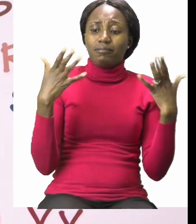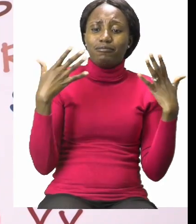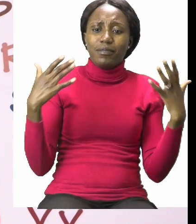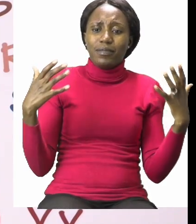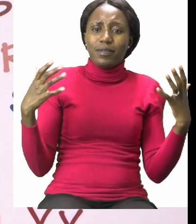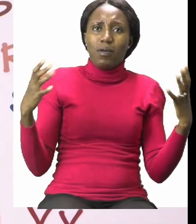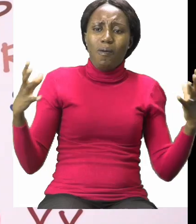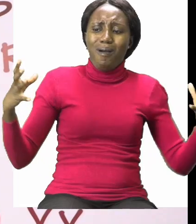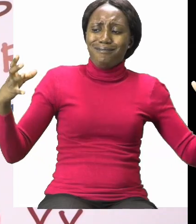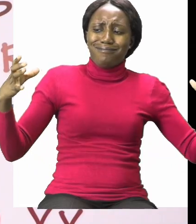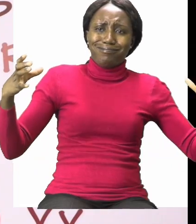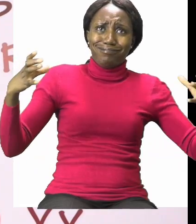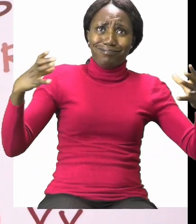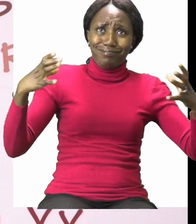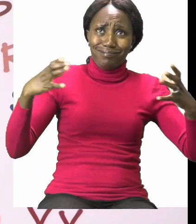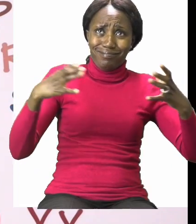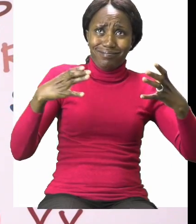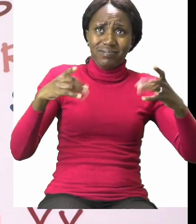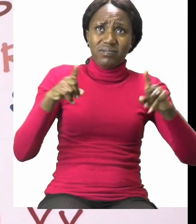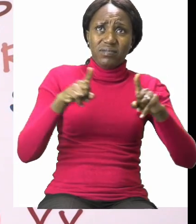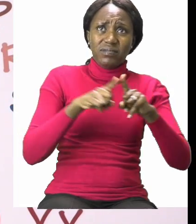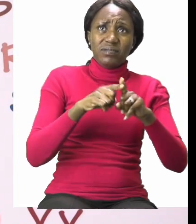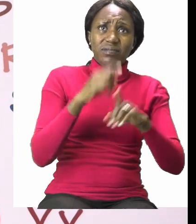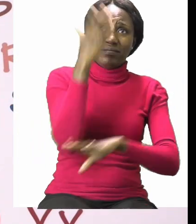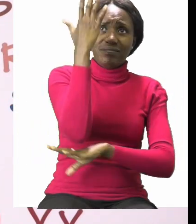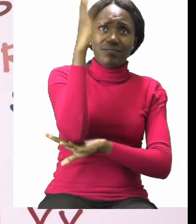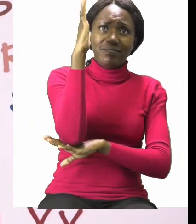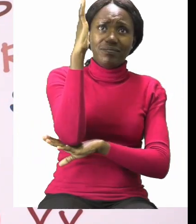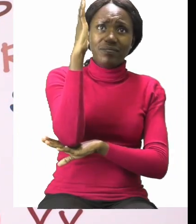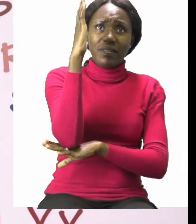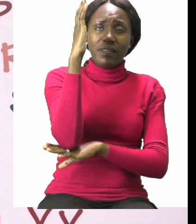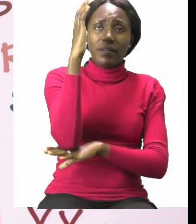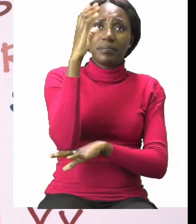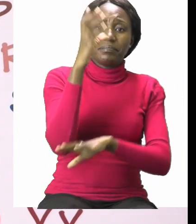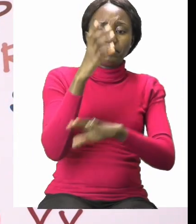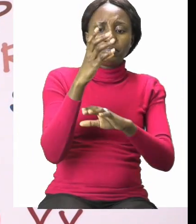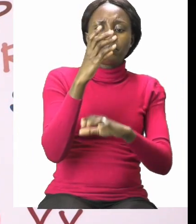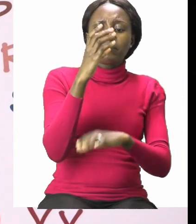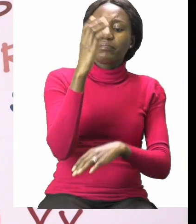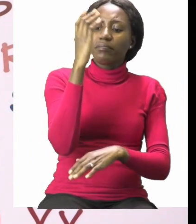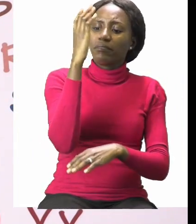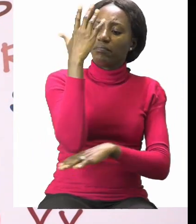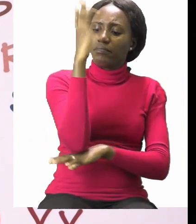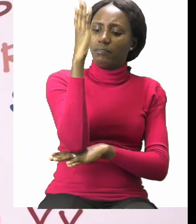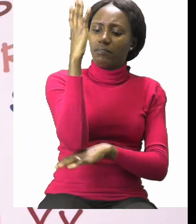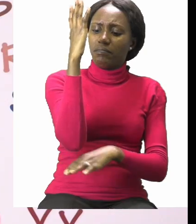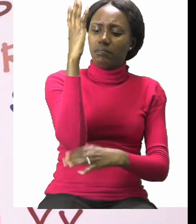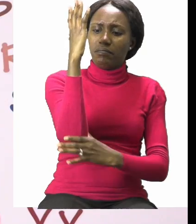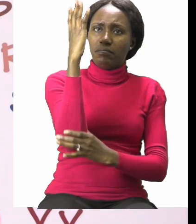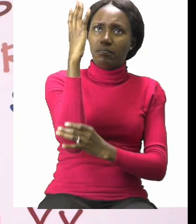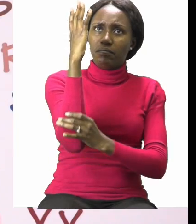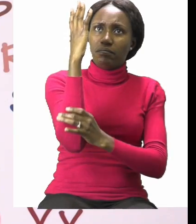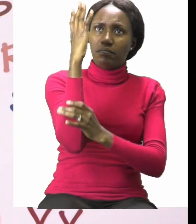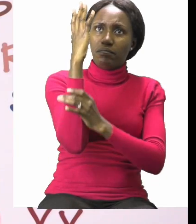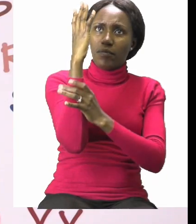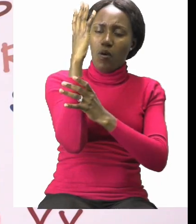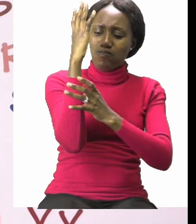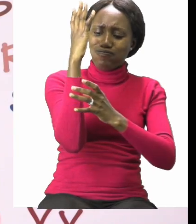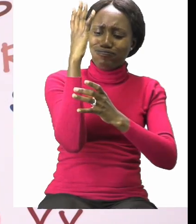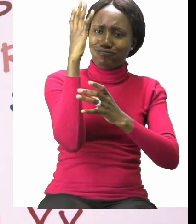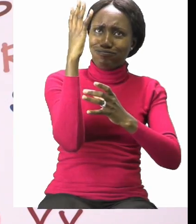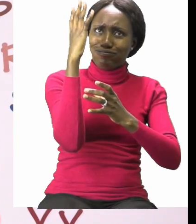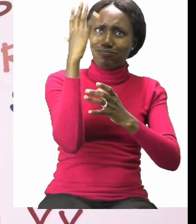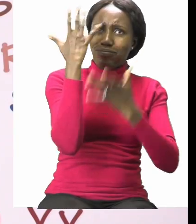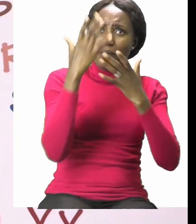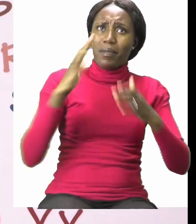arms to lift it up. So a tree cannot be lifted up, but if I want to hug a